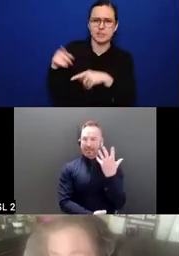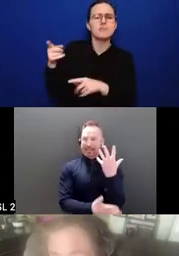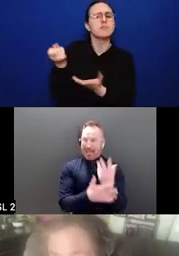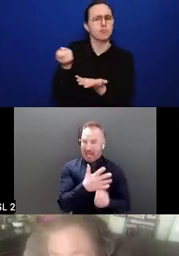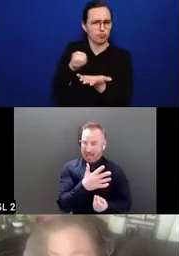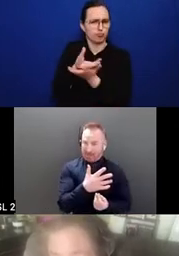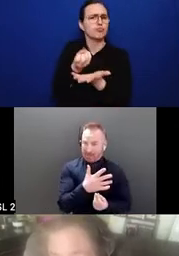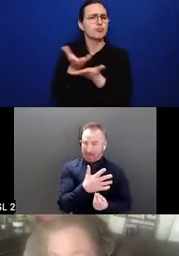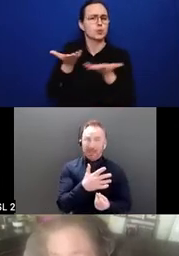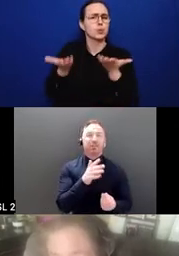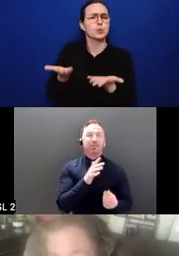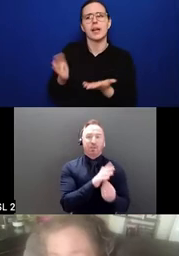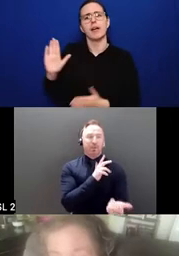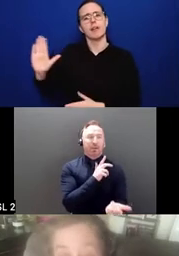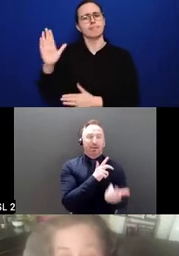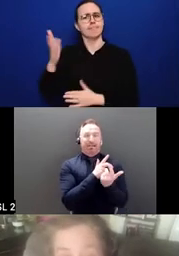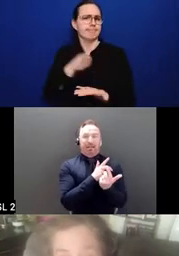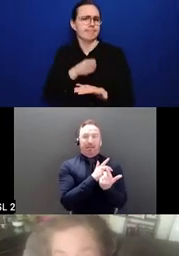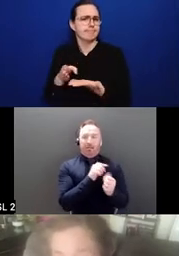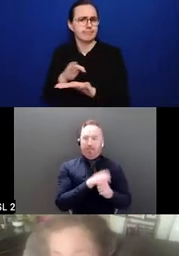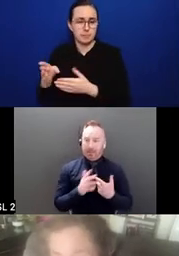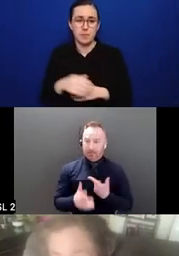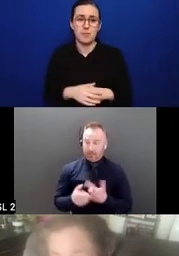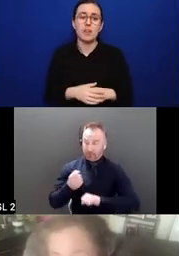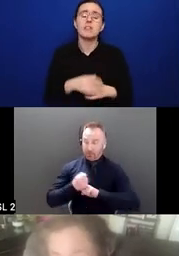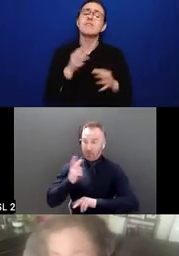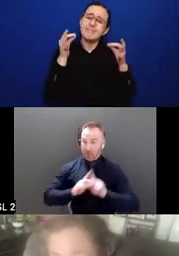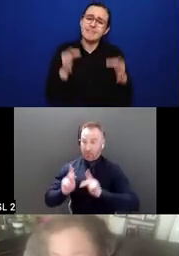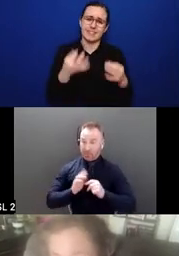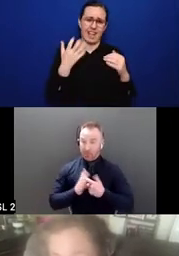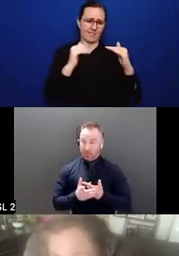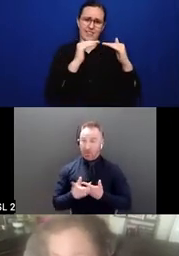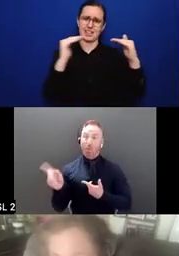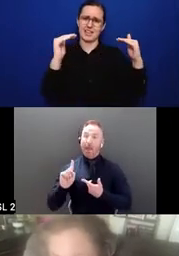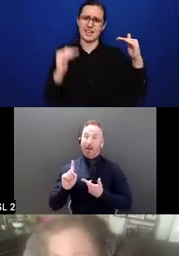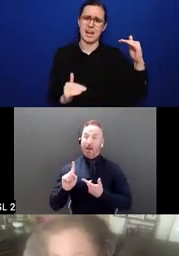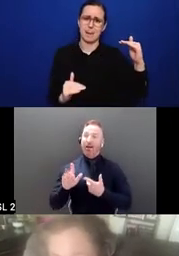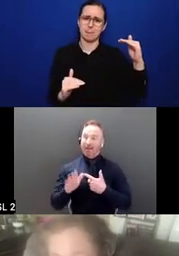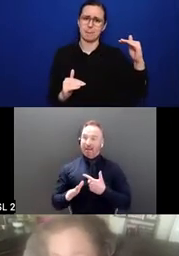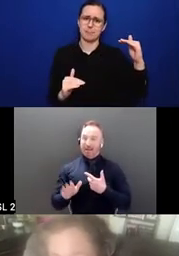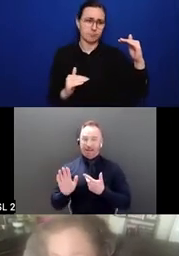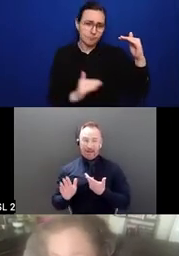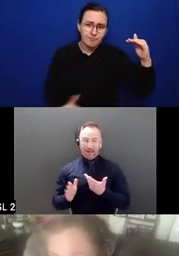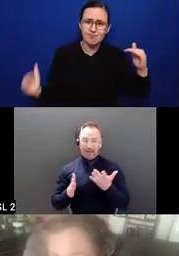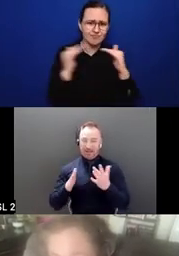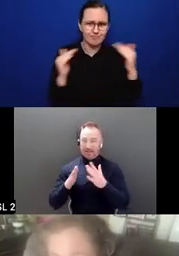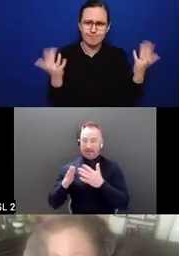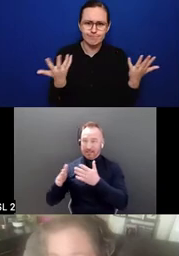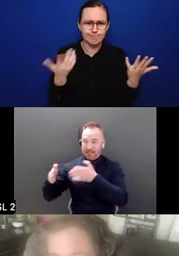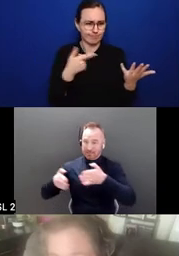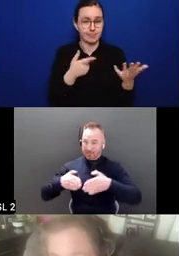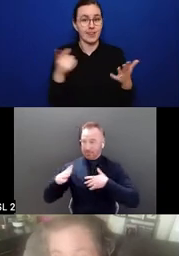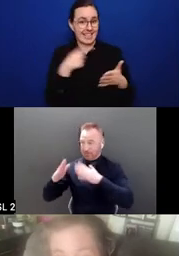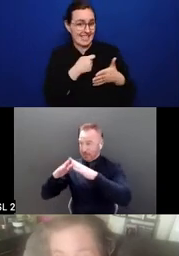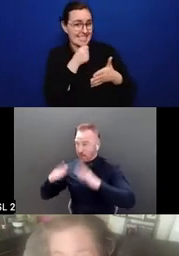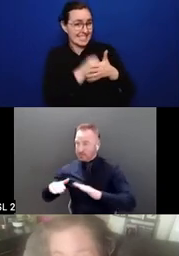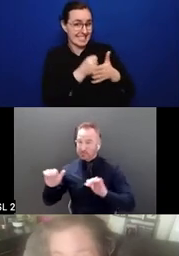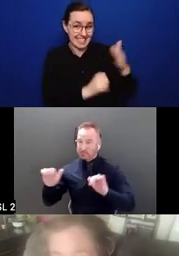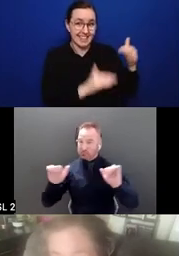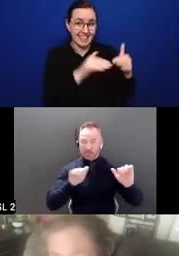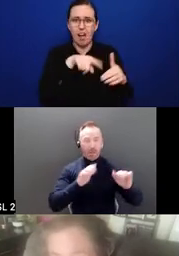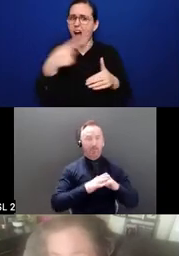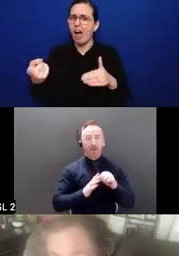could not be remedied, like having support people within the home. In fact, in some cases, particular policies left children and